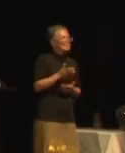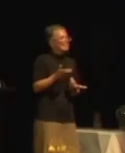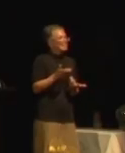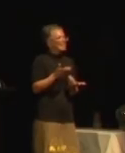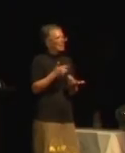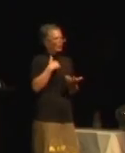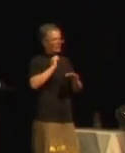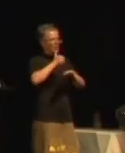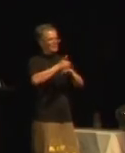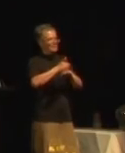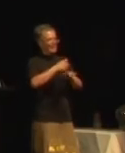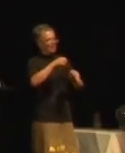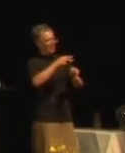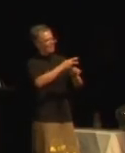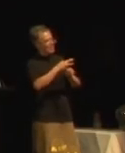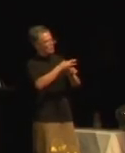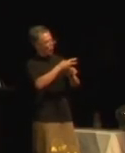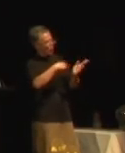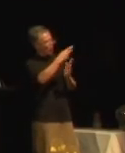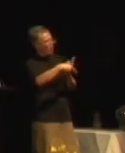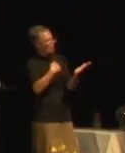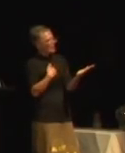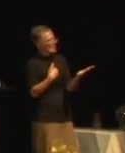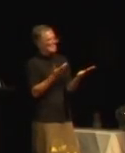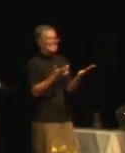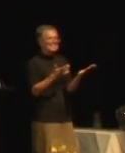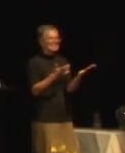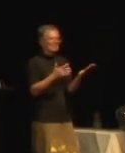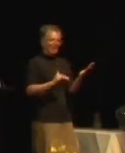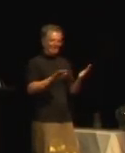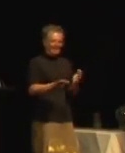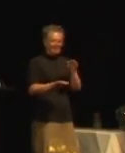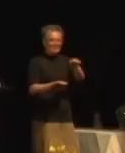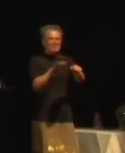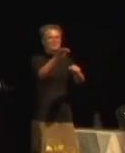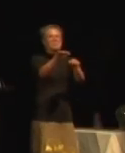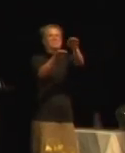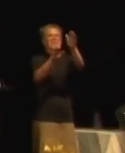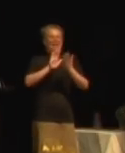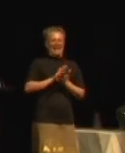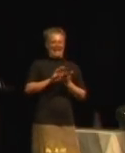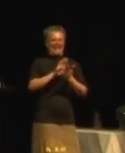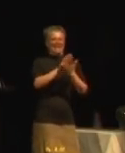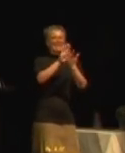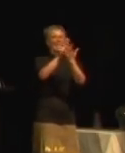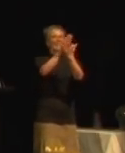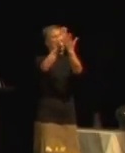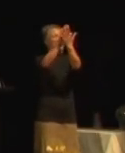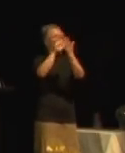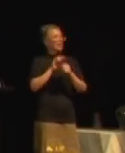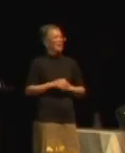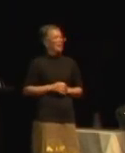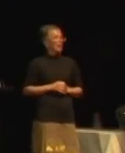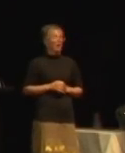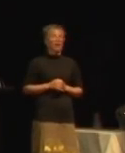promotion path to leadership needs to be clear. And as diversity and inclusion are intertwined, we need to work to change the